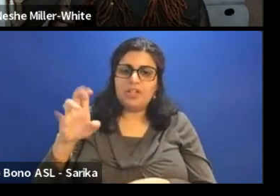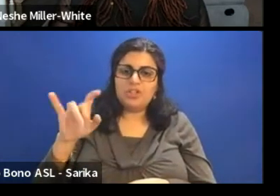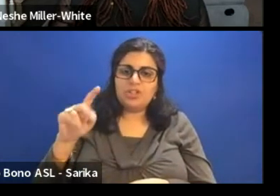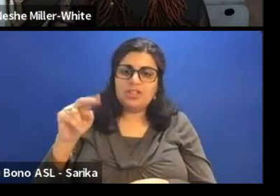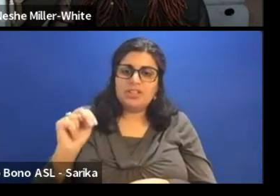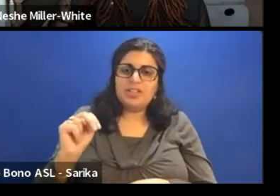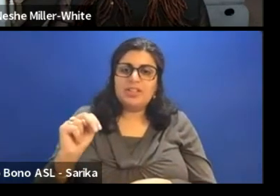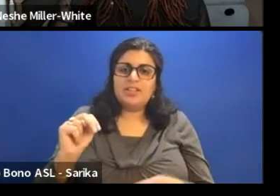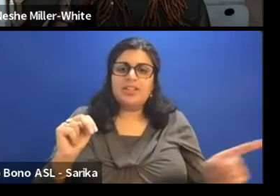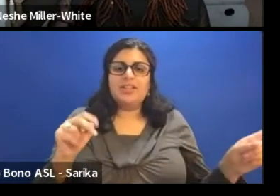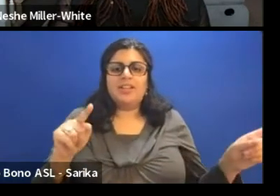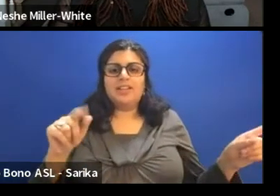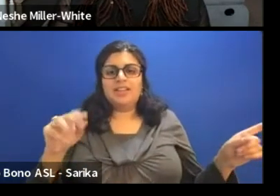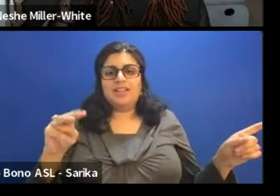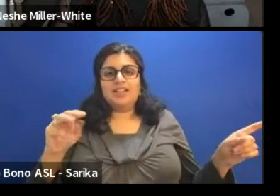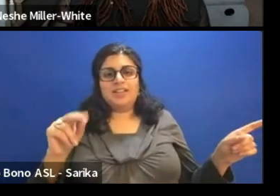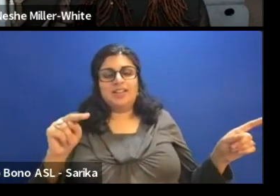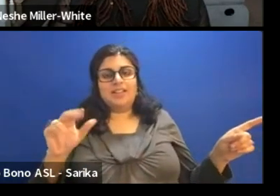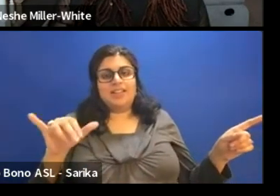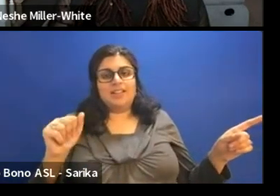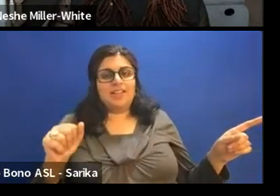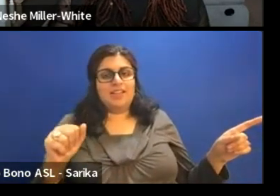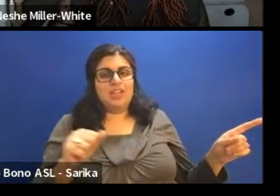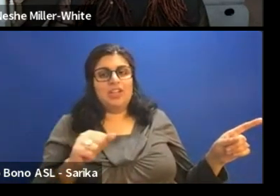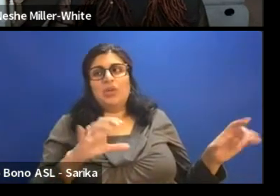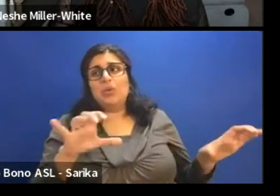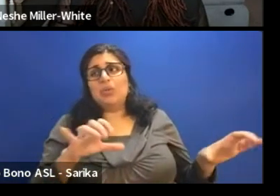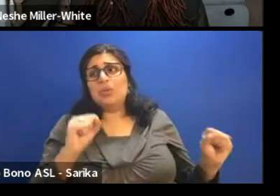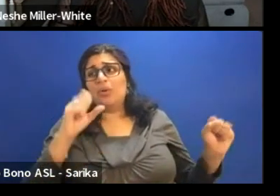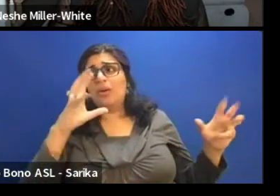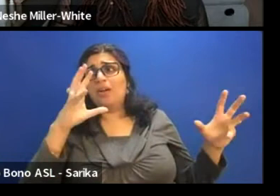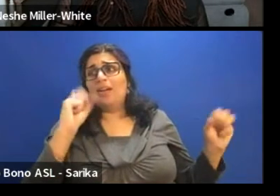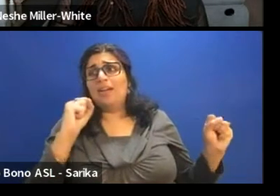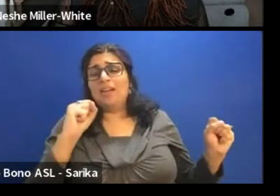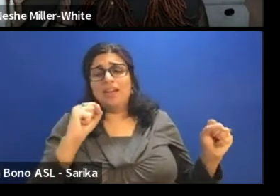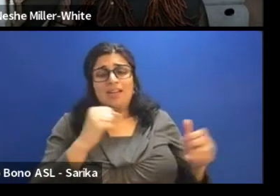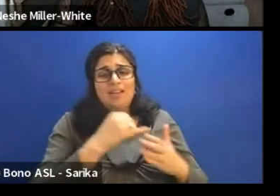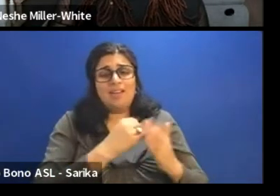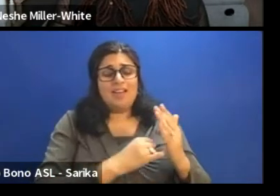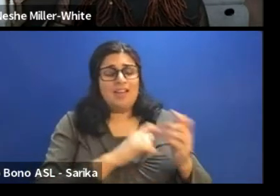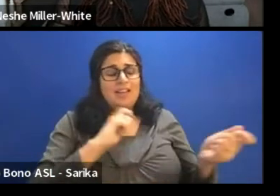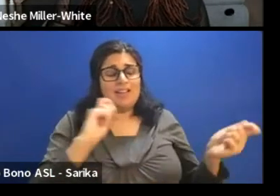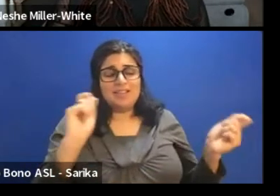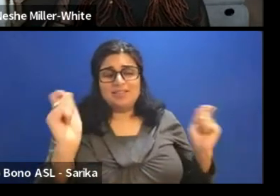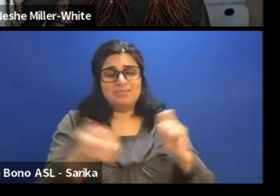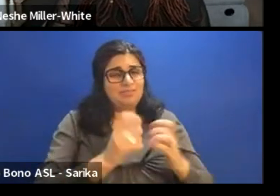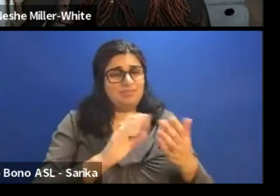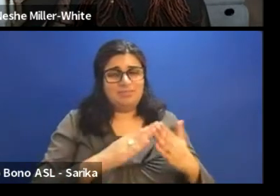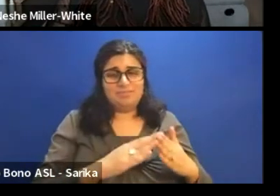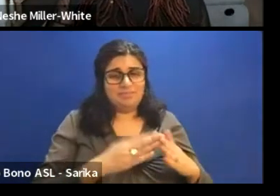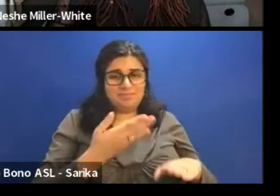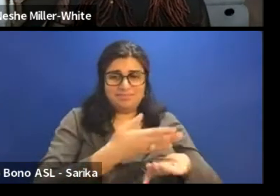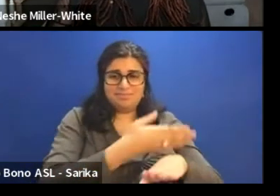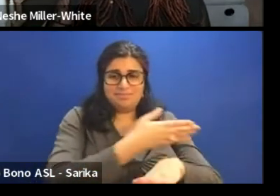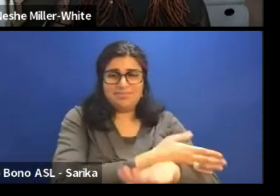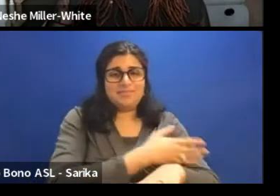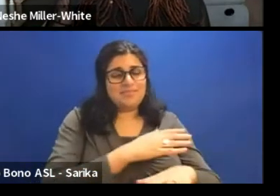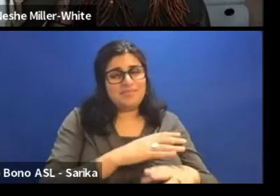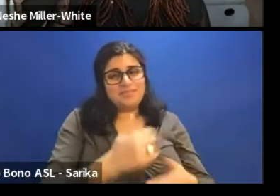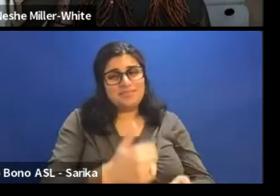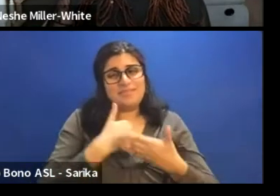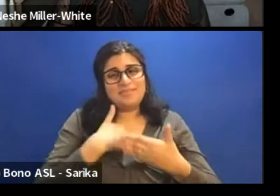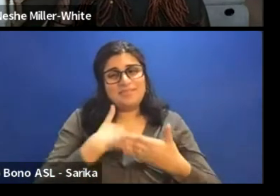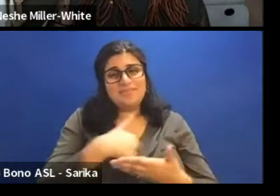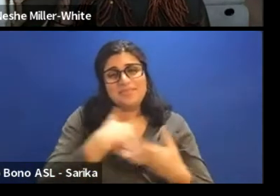And first of all, Noelle, you too are extraordinary, and you continue to change this community and make it more incredible, and help us all